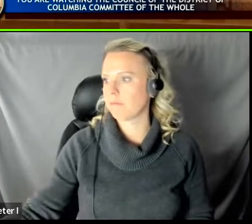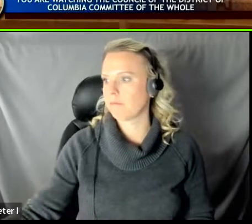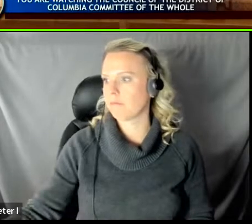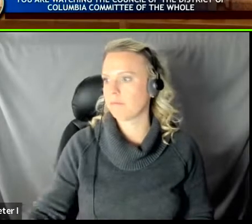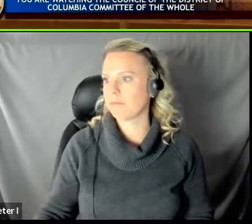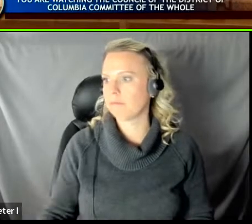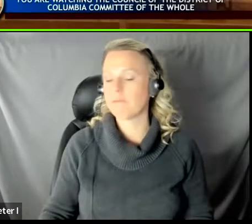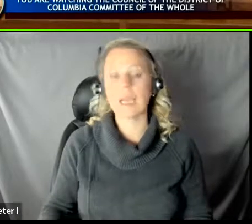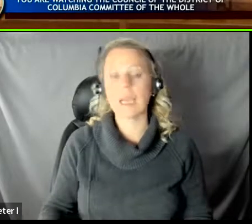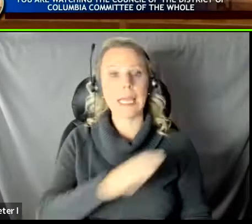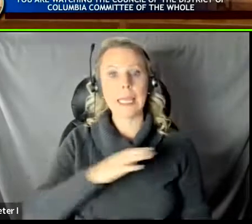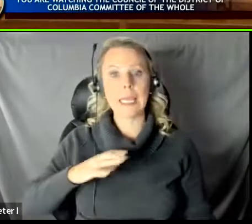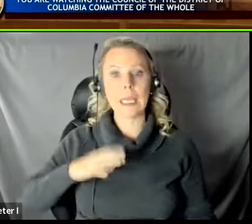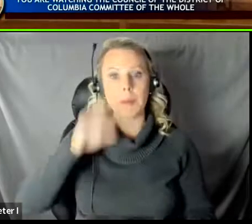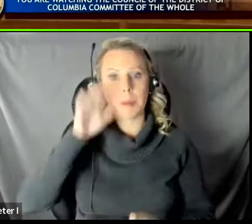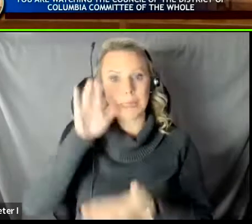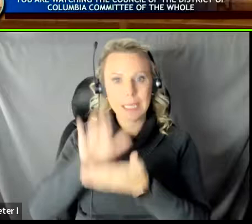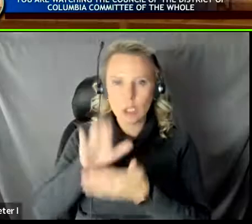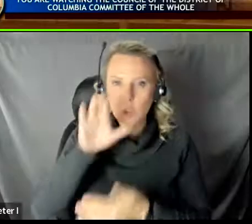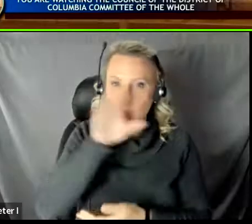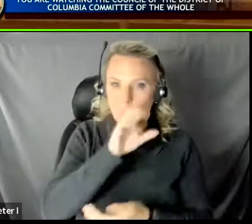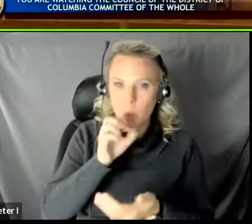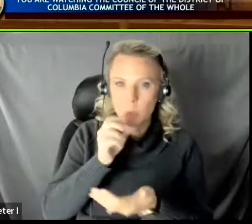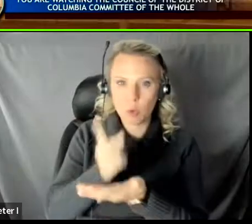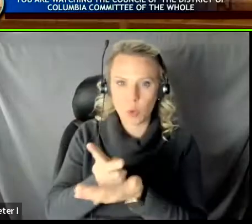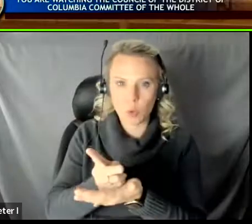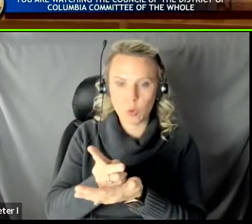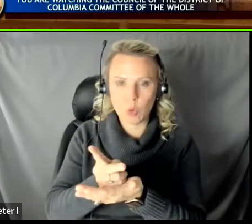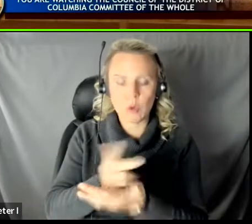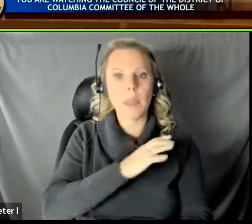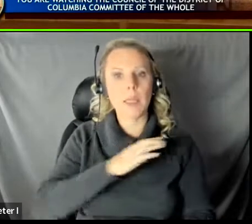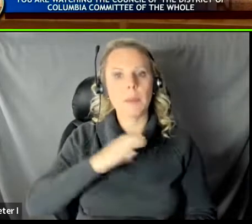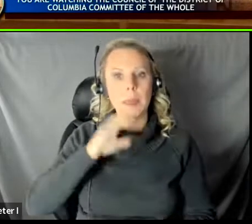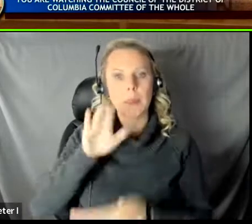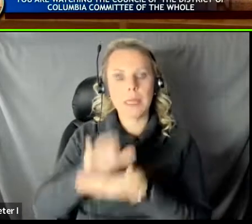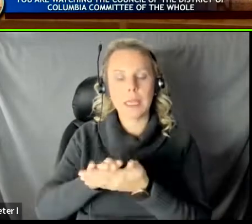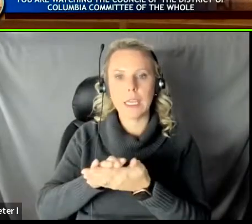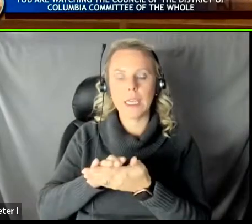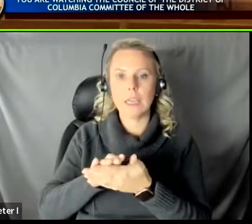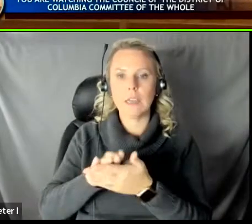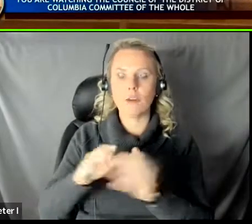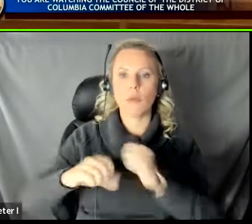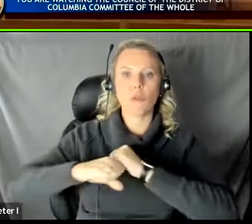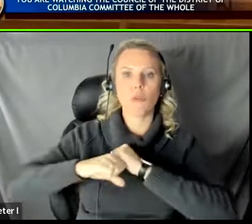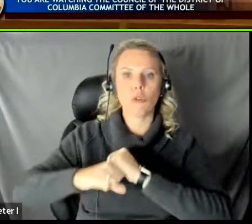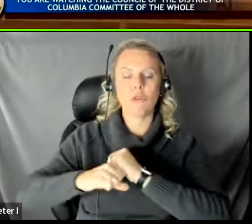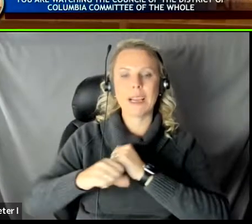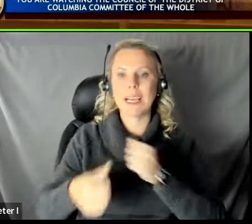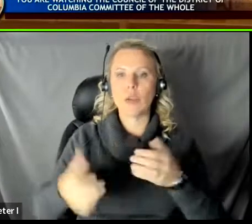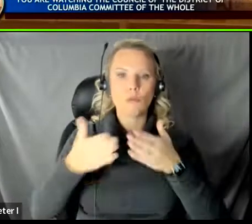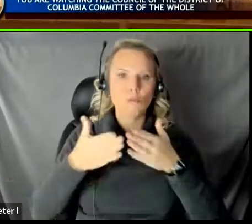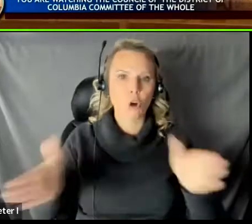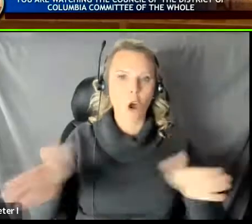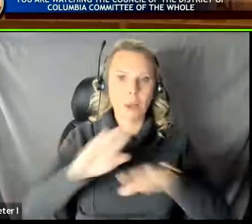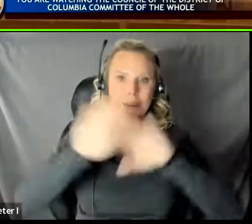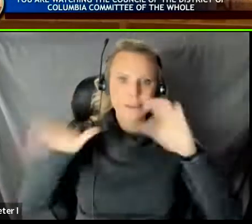The committee believes, assuming that we approve this, the committee believes the prohibition against broad set-off clauses is